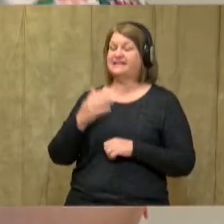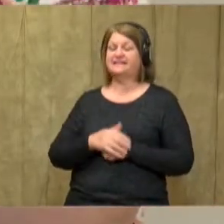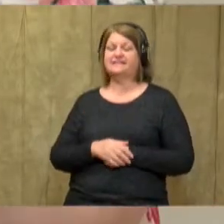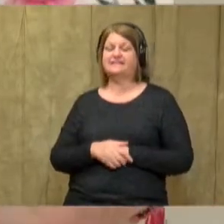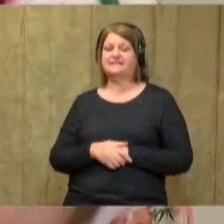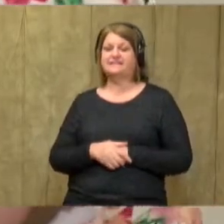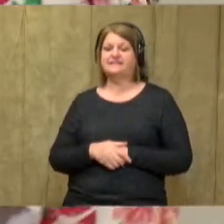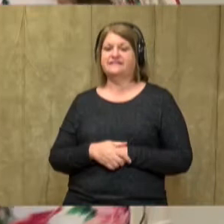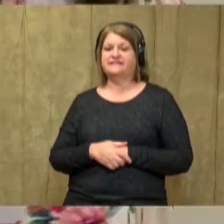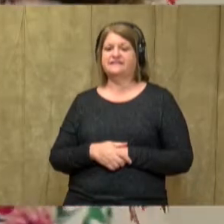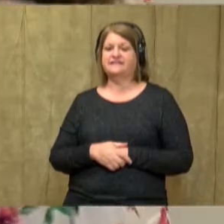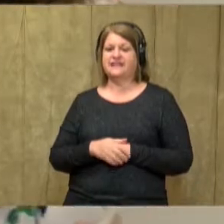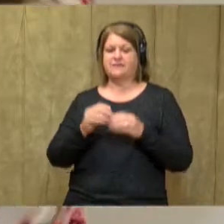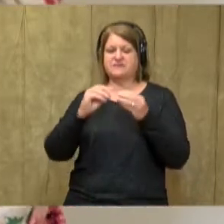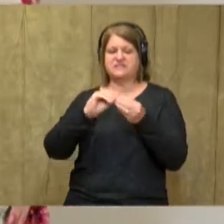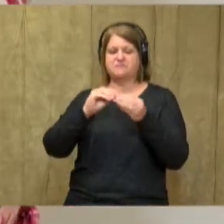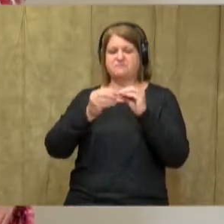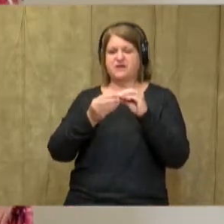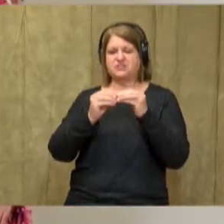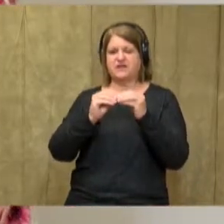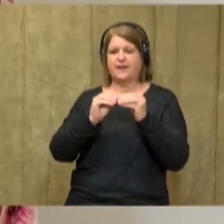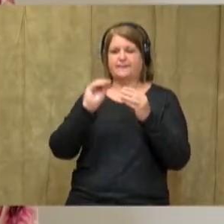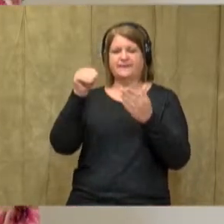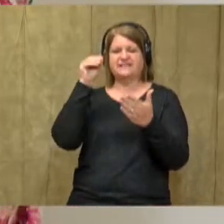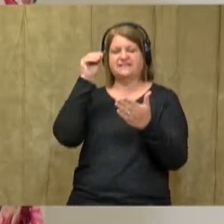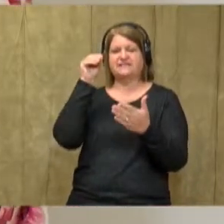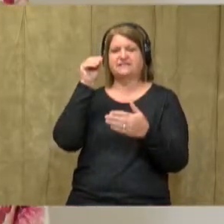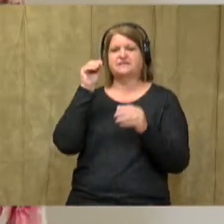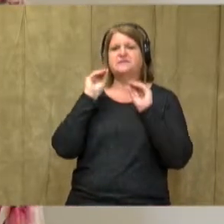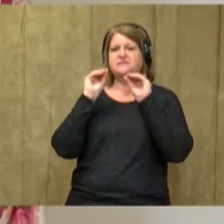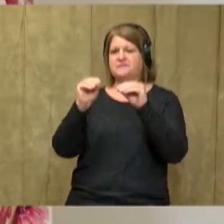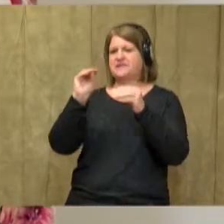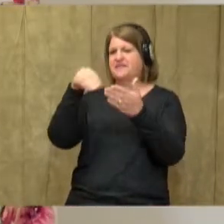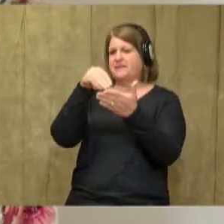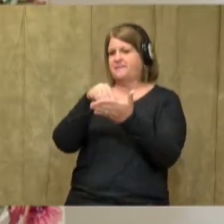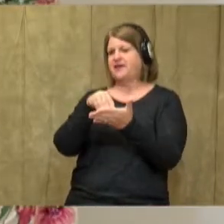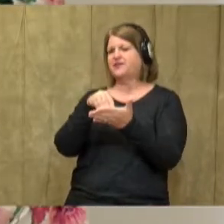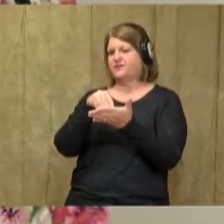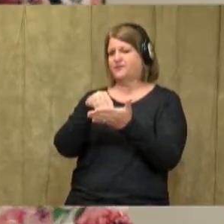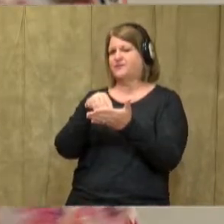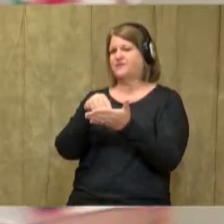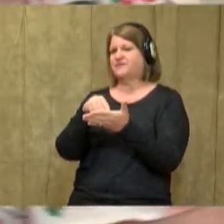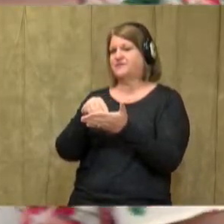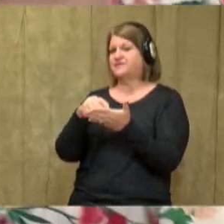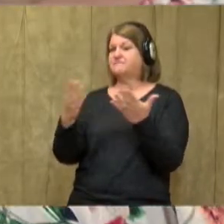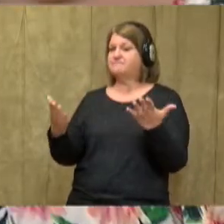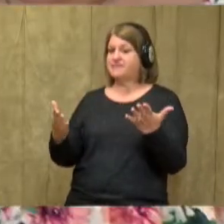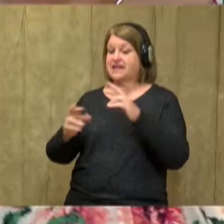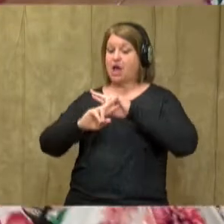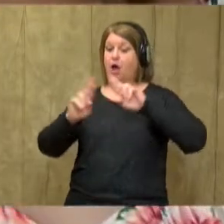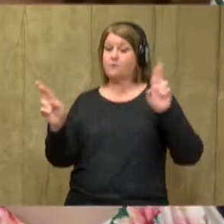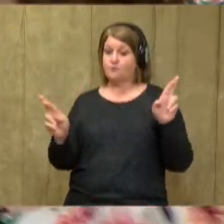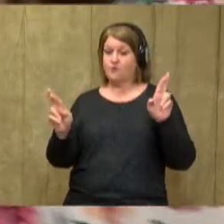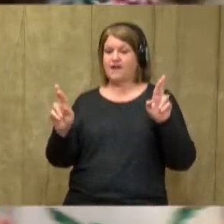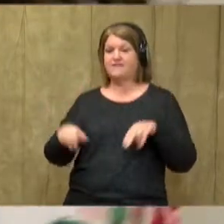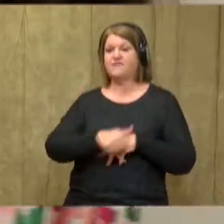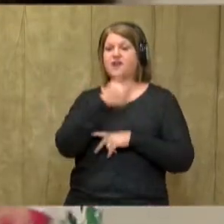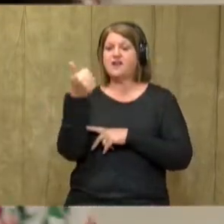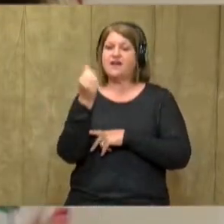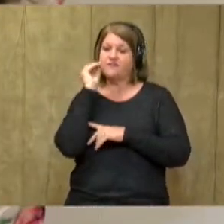just bunch it up and stick it in the middle. That'll be one of my flowers. Now I'm ready to do another